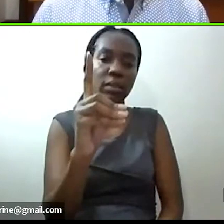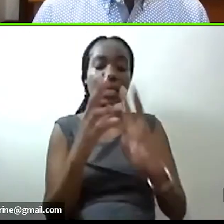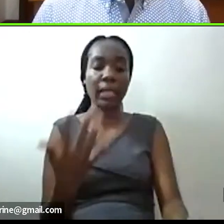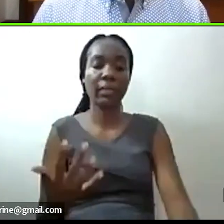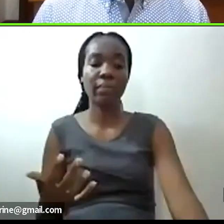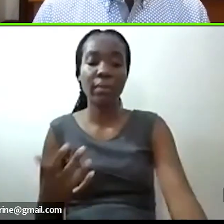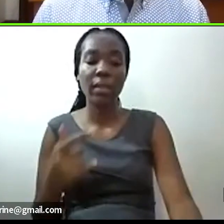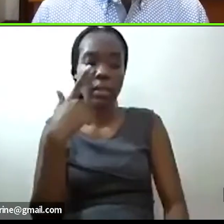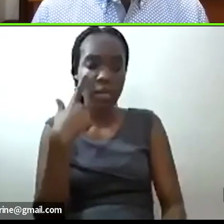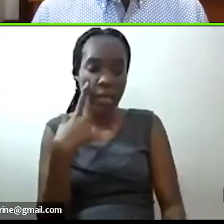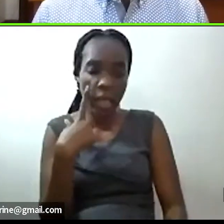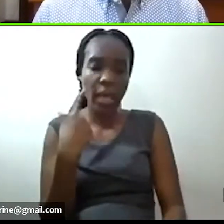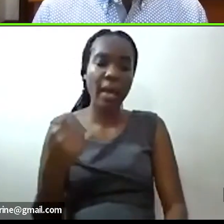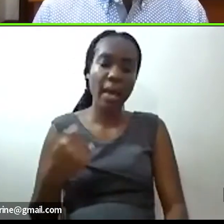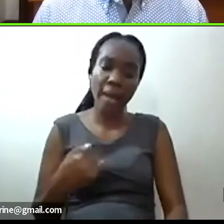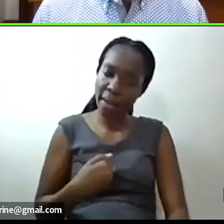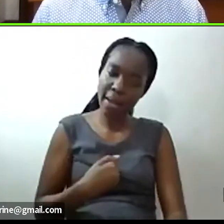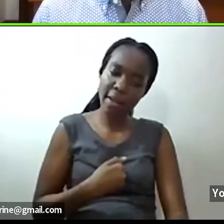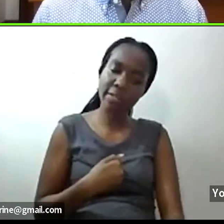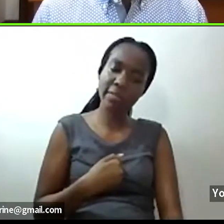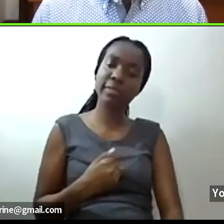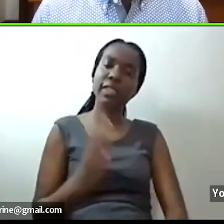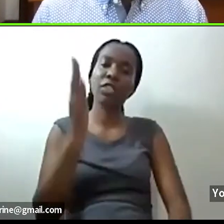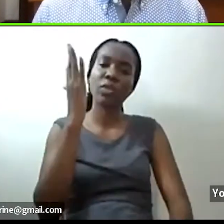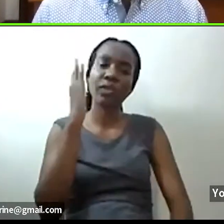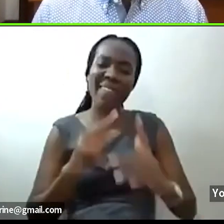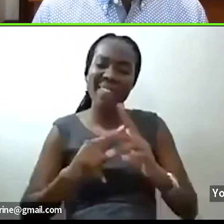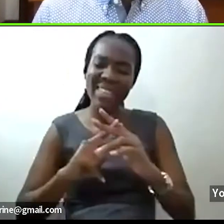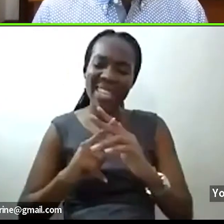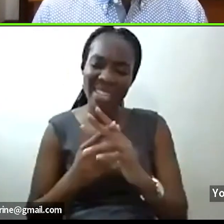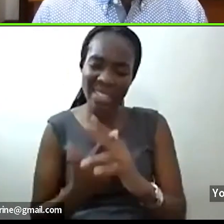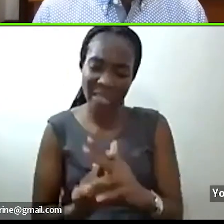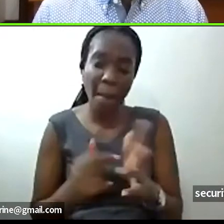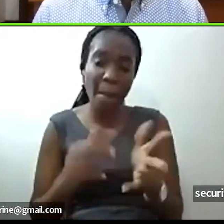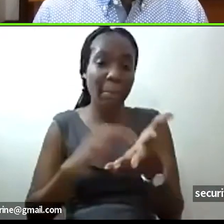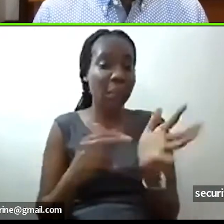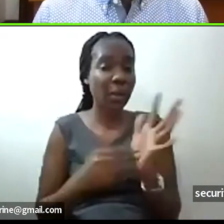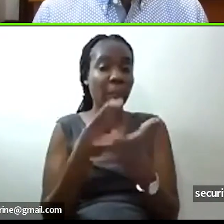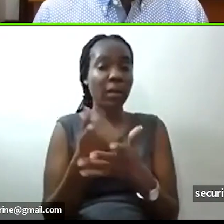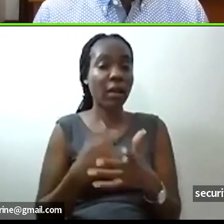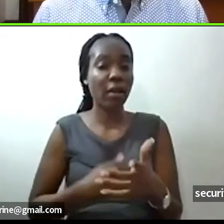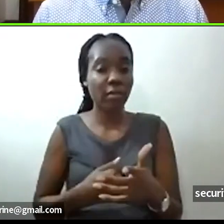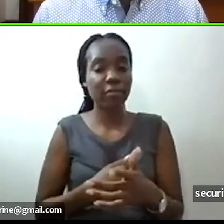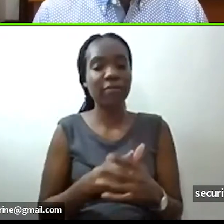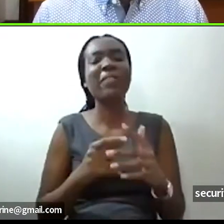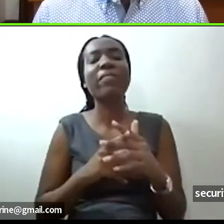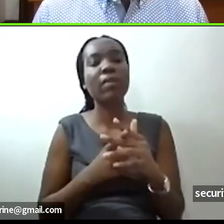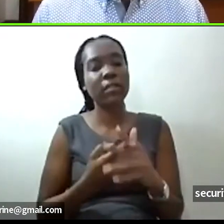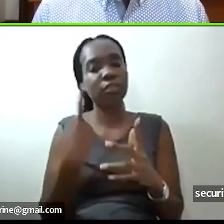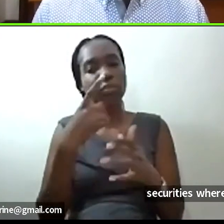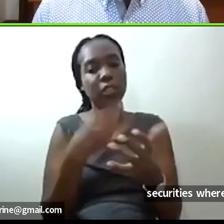fixed securities where you have a fixed amount or interest agreed to be paid for the life of the